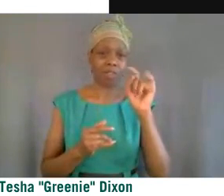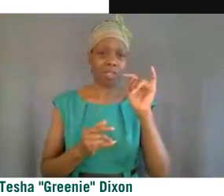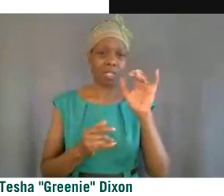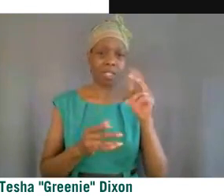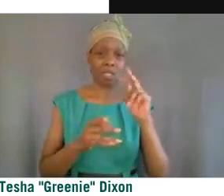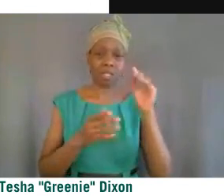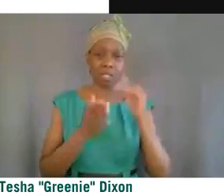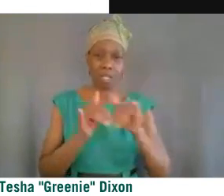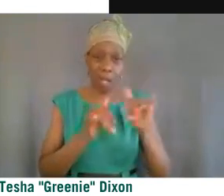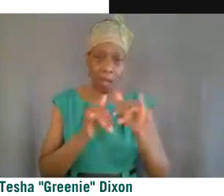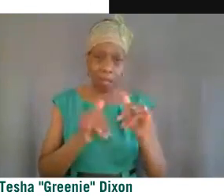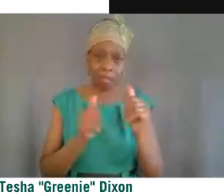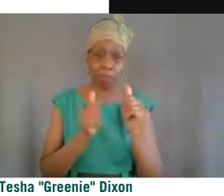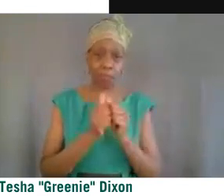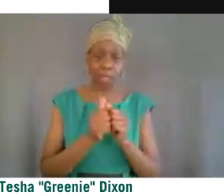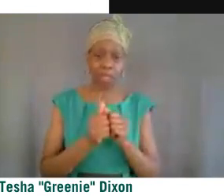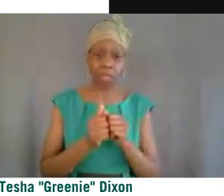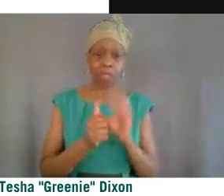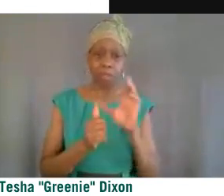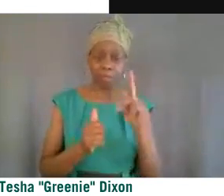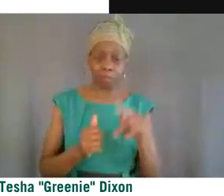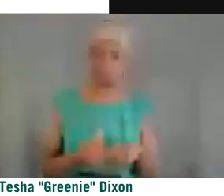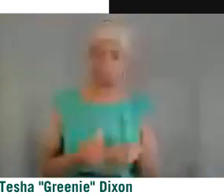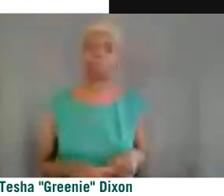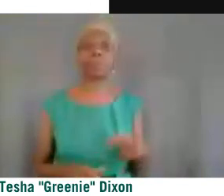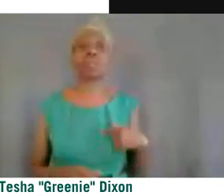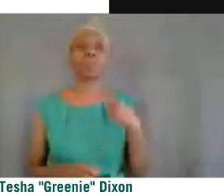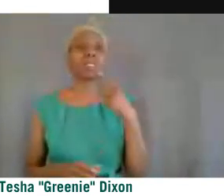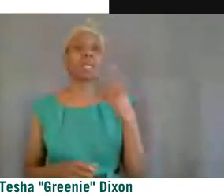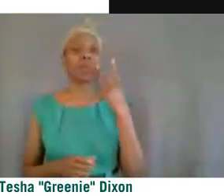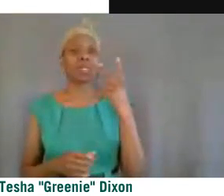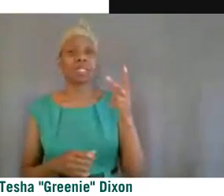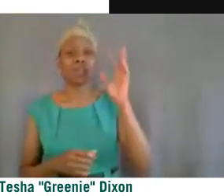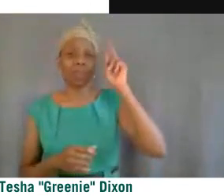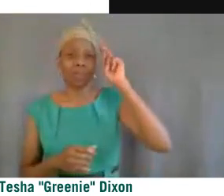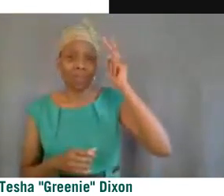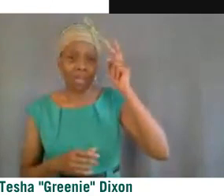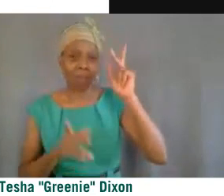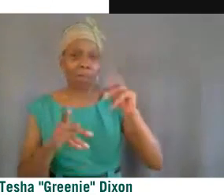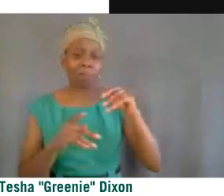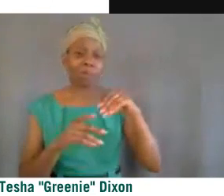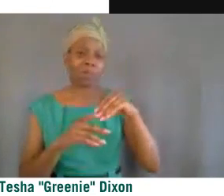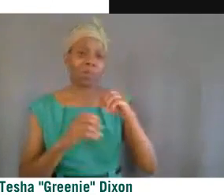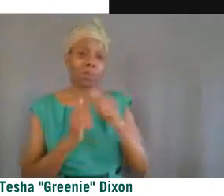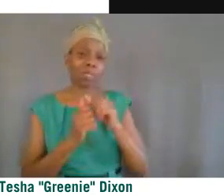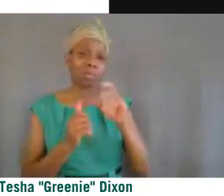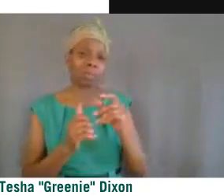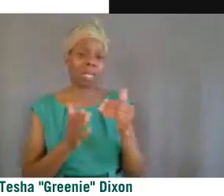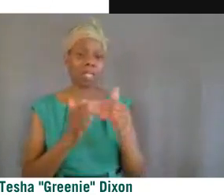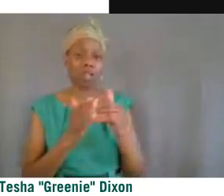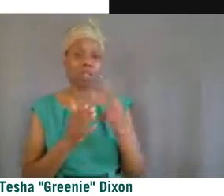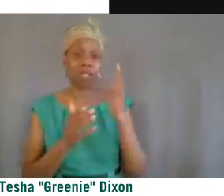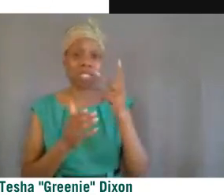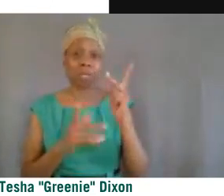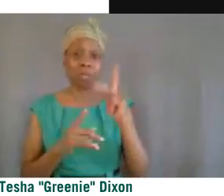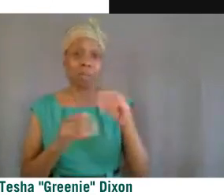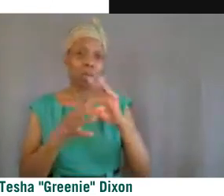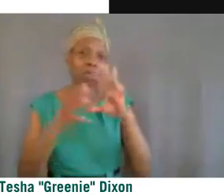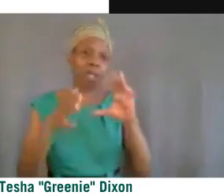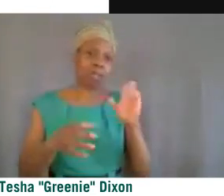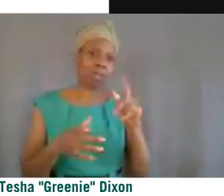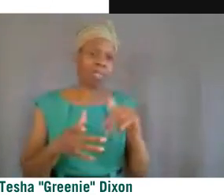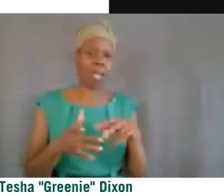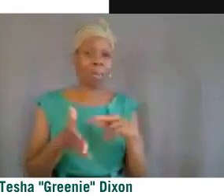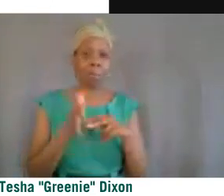I would say we see fainting in people with CP at least as often as we see fainting in people without CP, which is to say it's